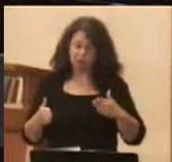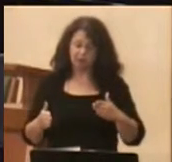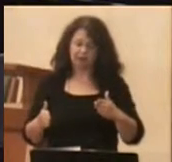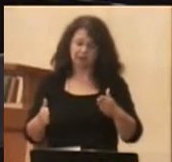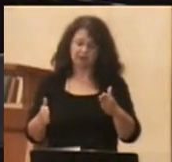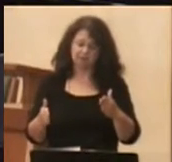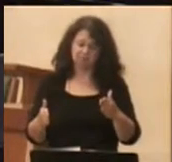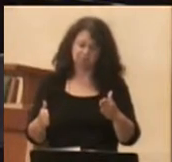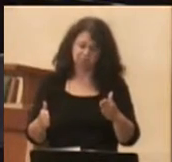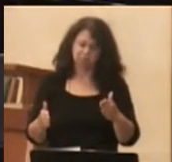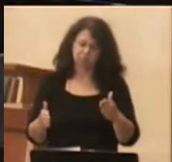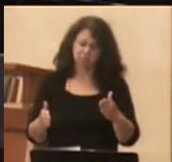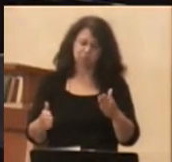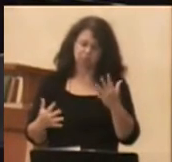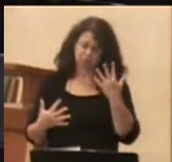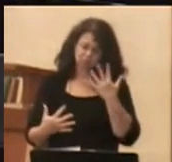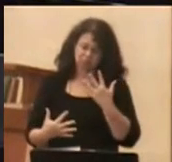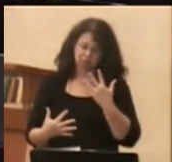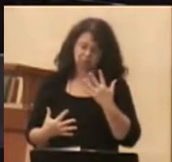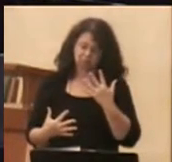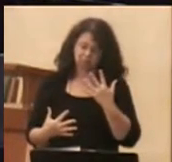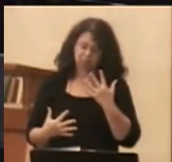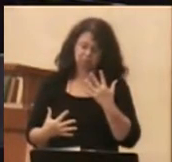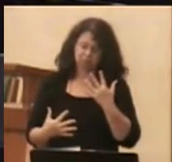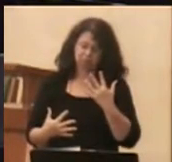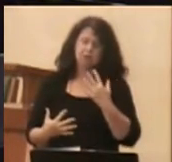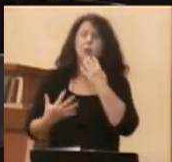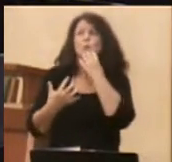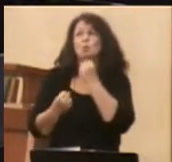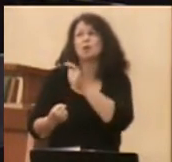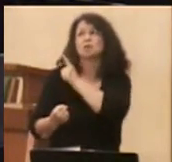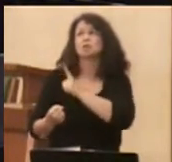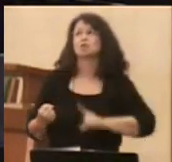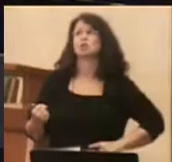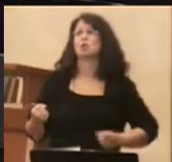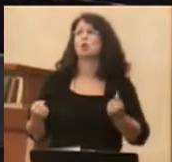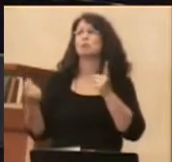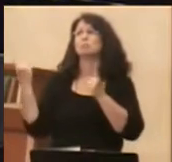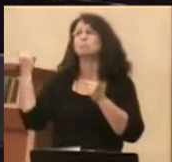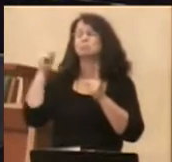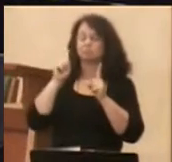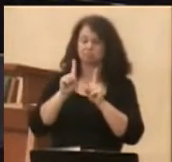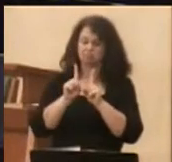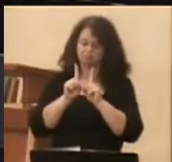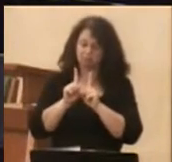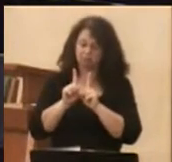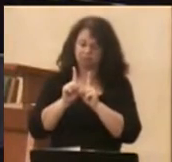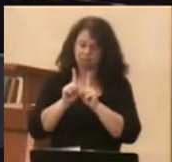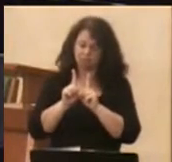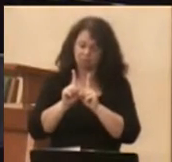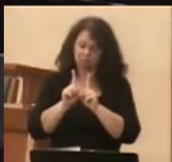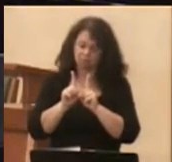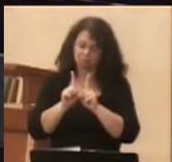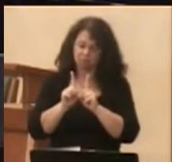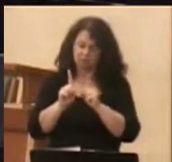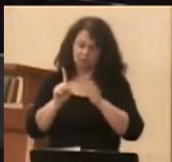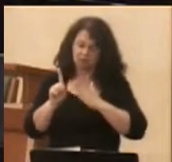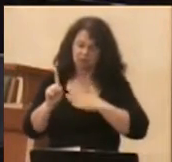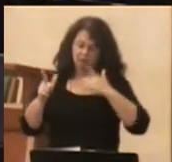precious Lord, linger near. When my life